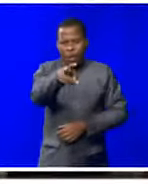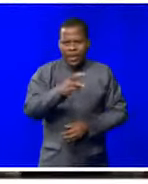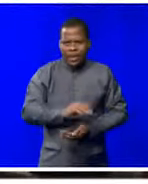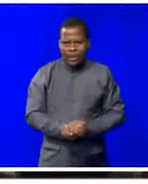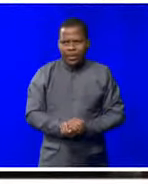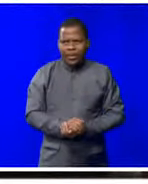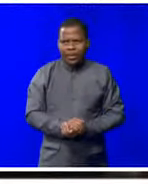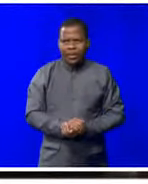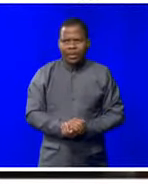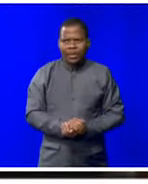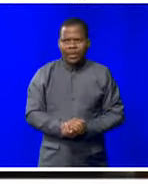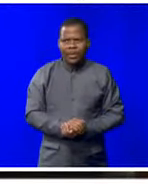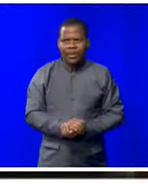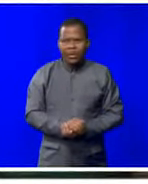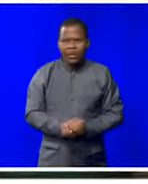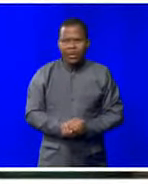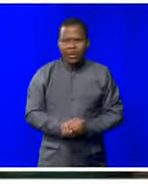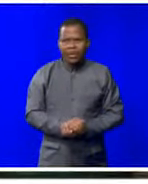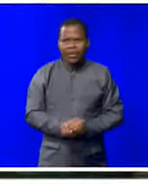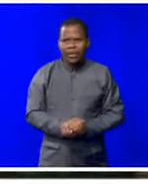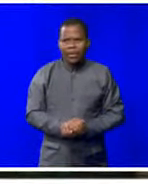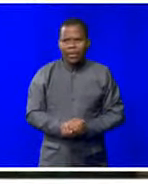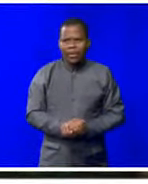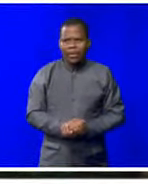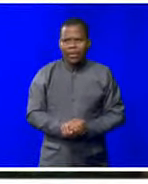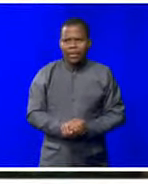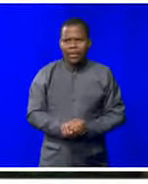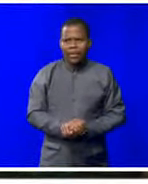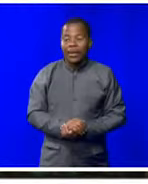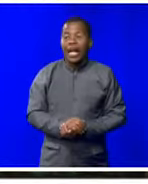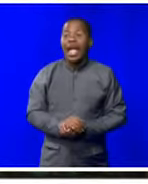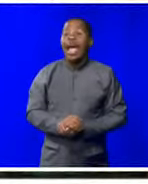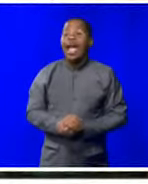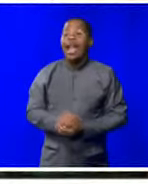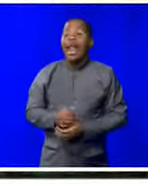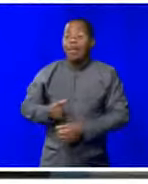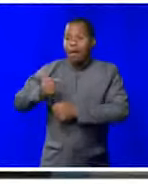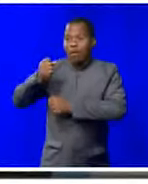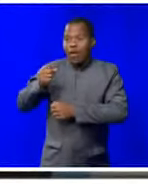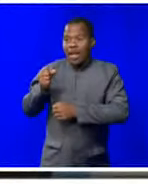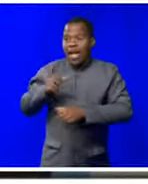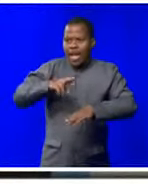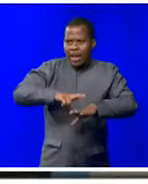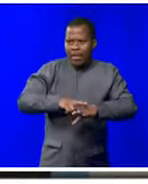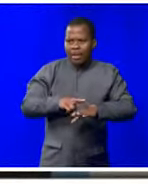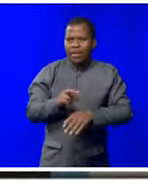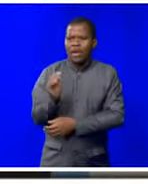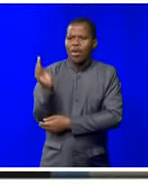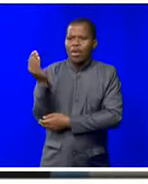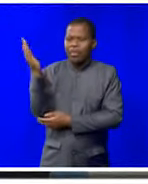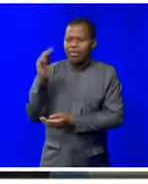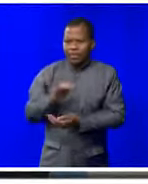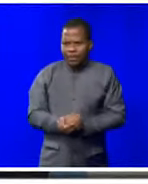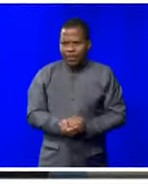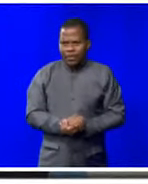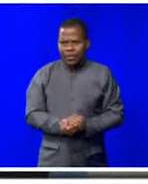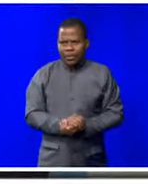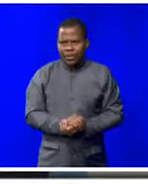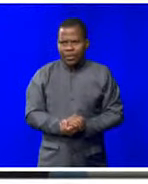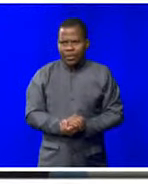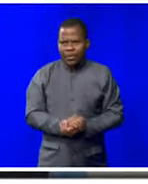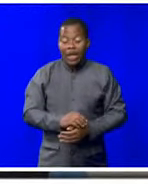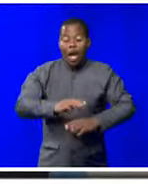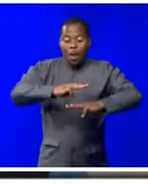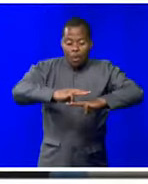United States against all enemies. Brian Lidge spoke on behalf of the volunteers. You have our commitment